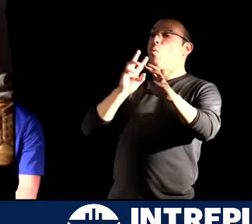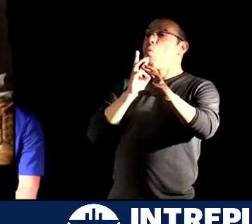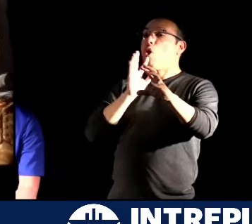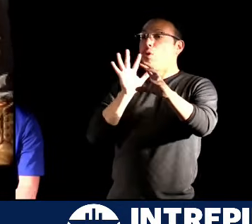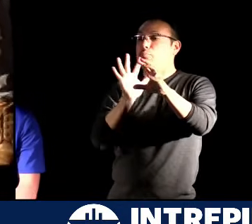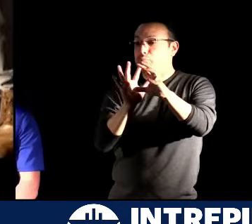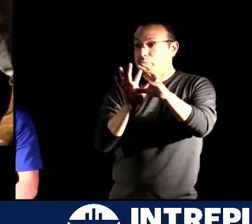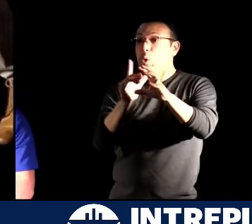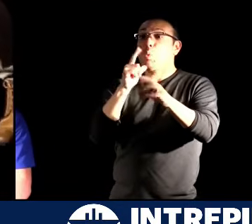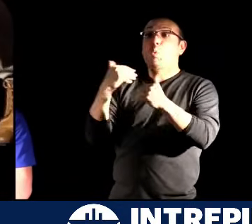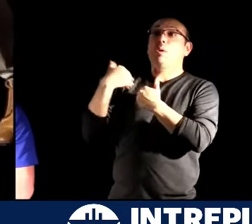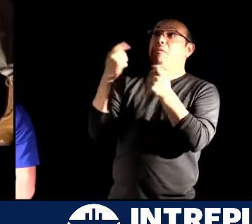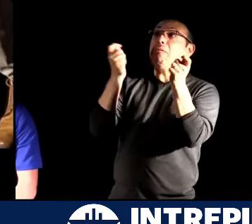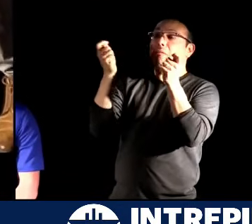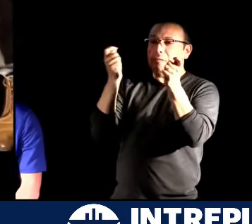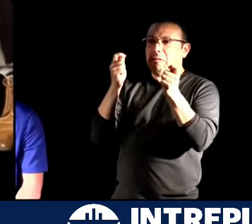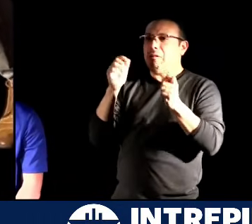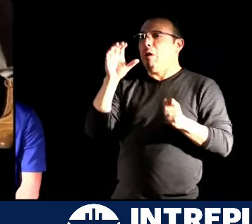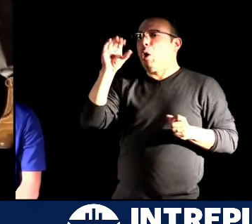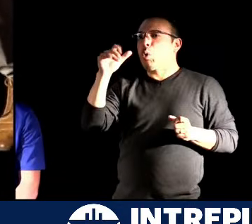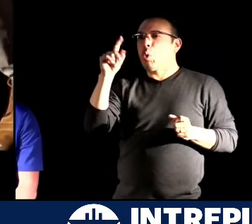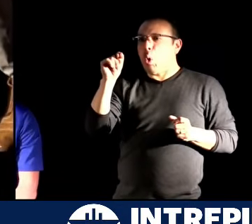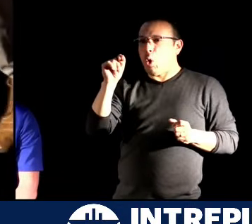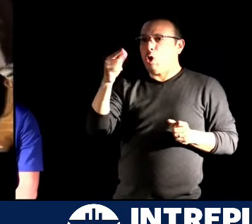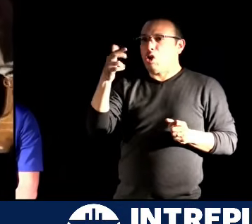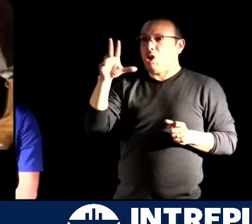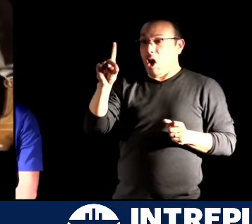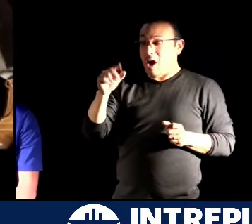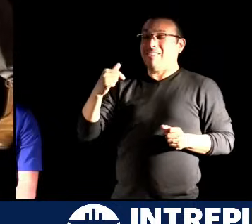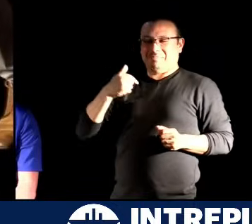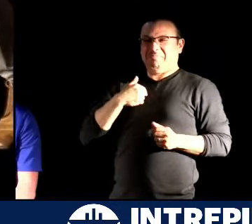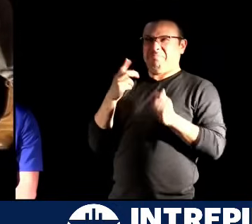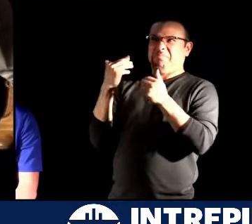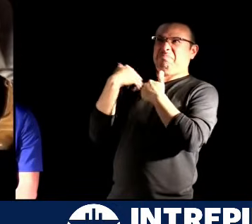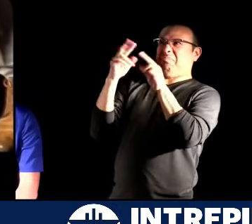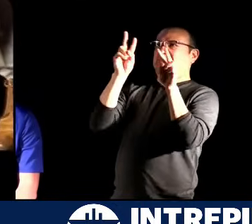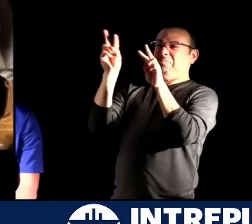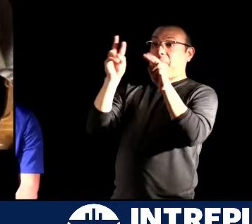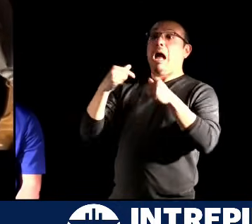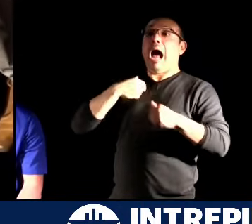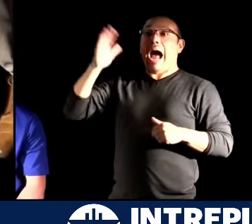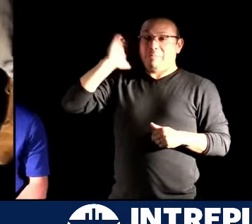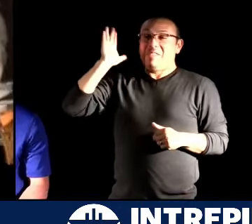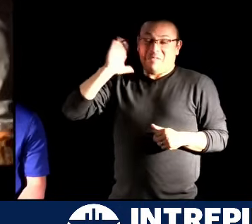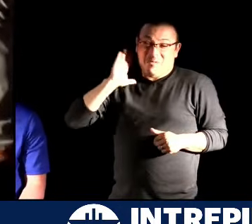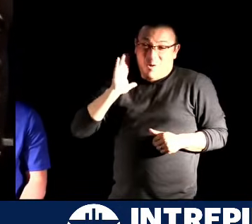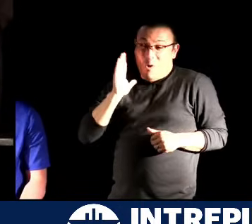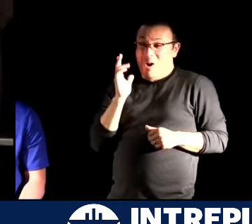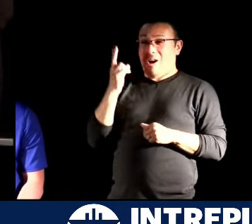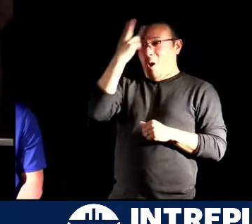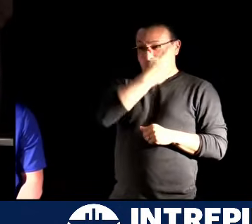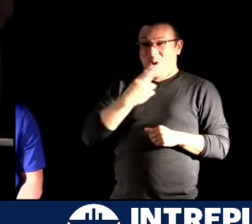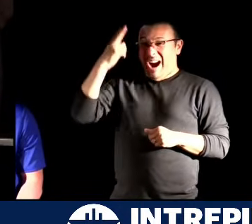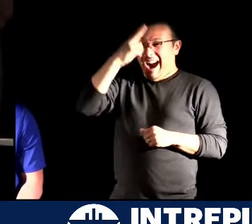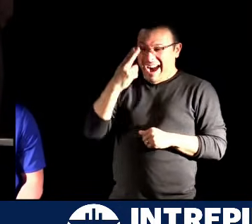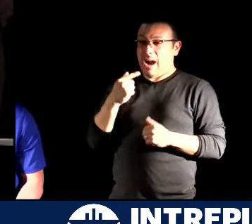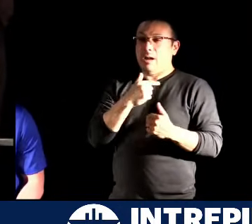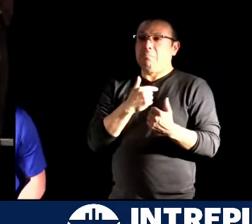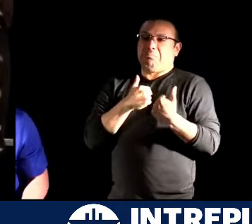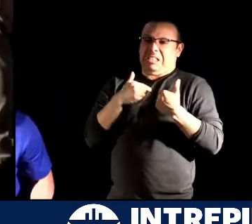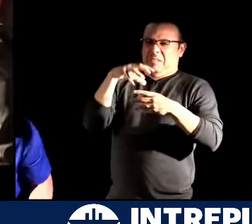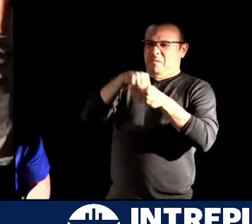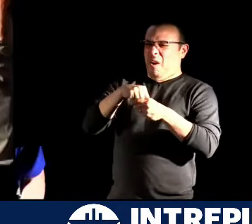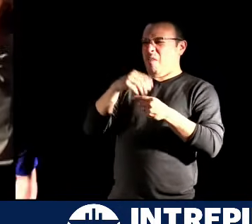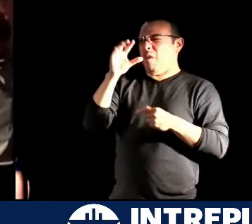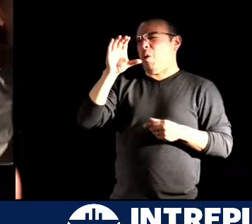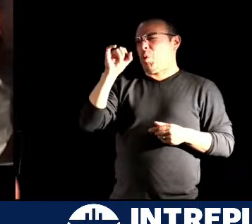stationed in Honolulu, and I was an operations watchstander for the shuttle missions. So thank you very much. That was a great